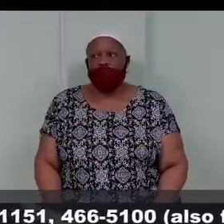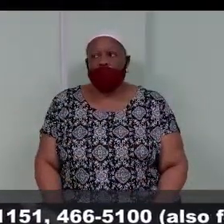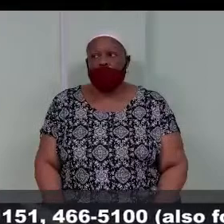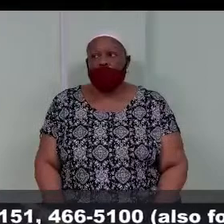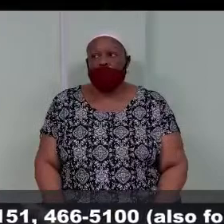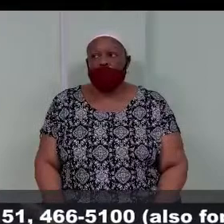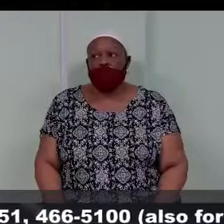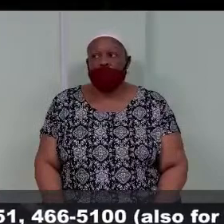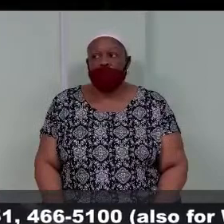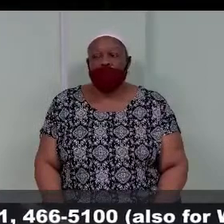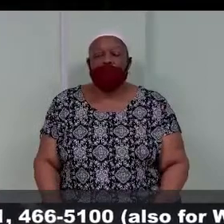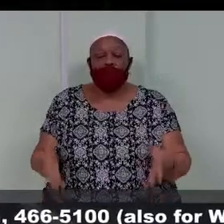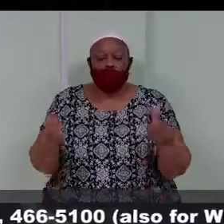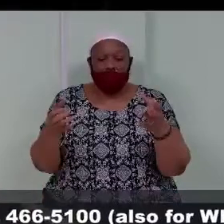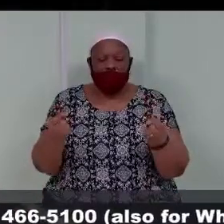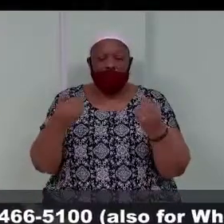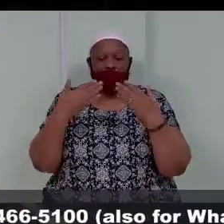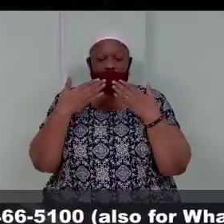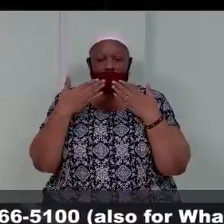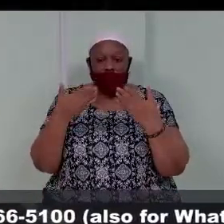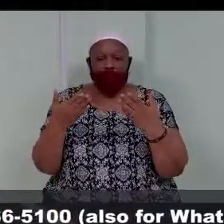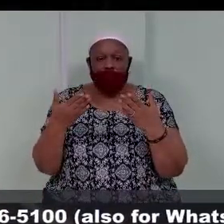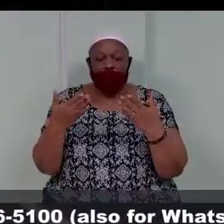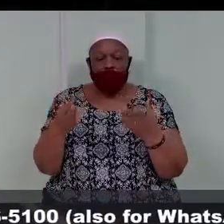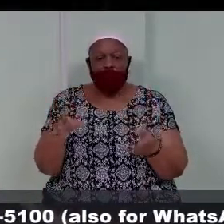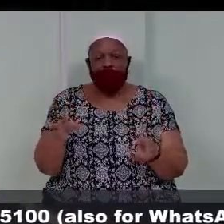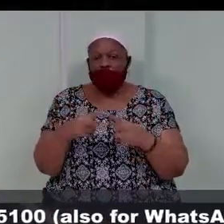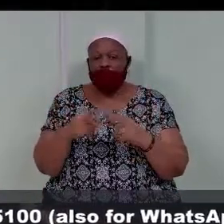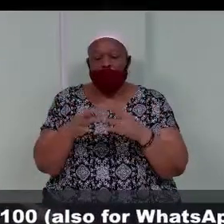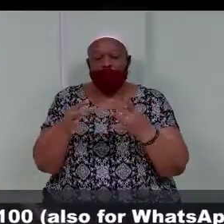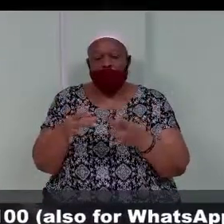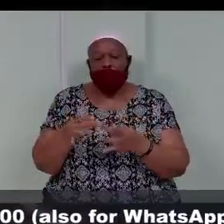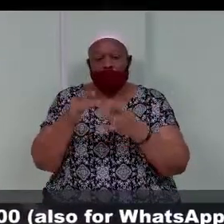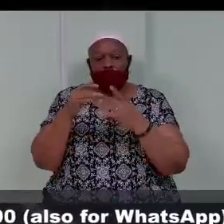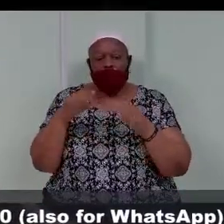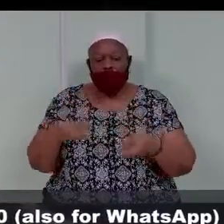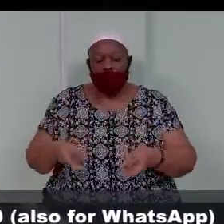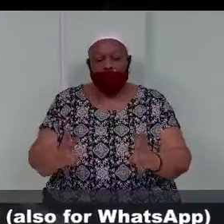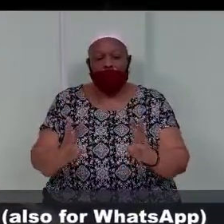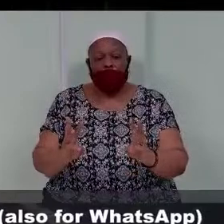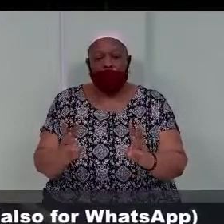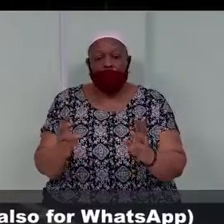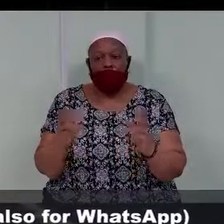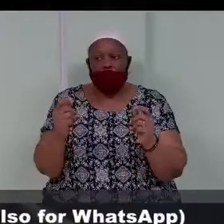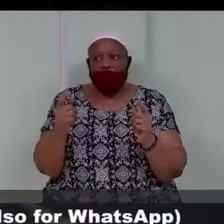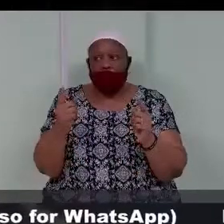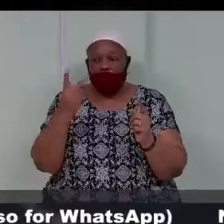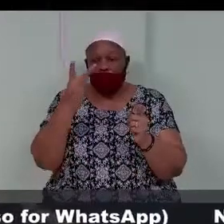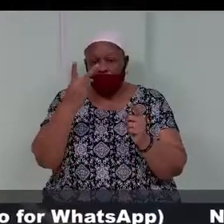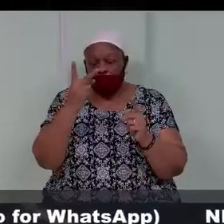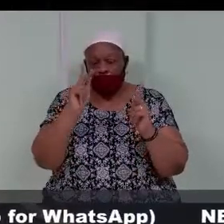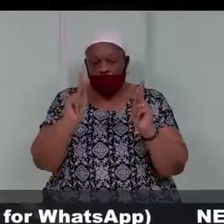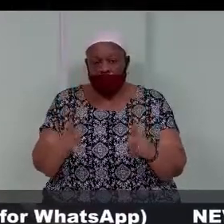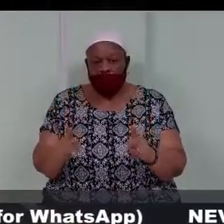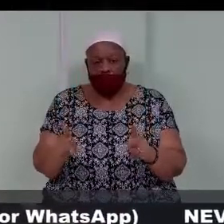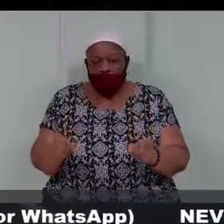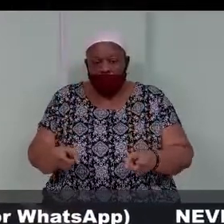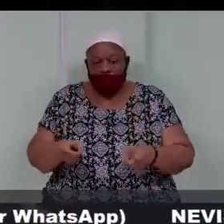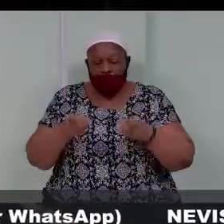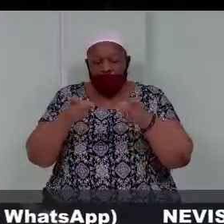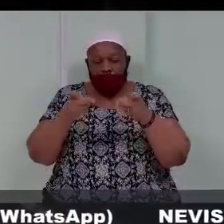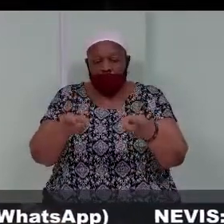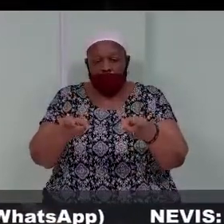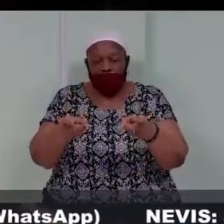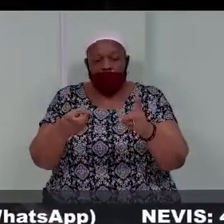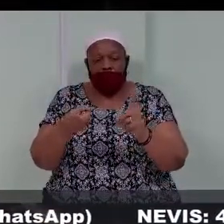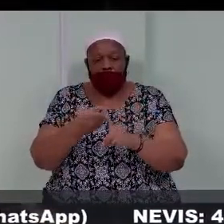I want to thank, in a very special way, the two persons who donated